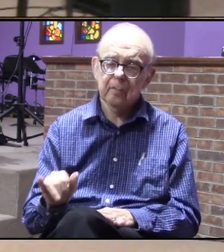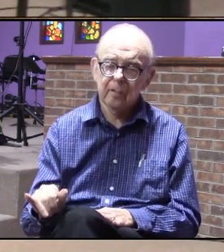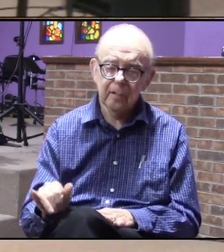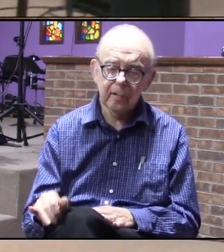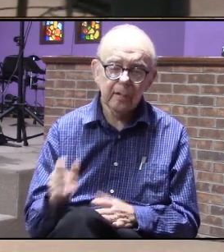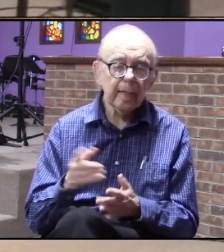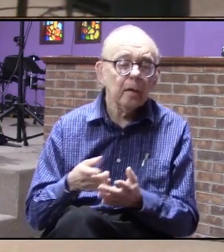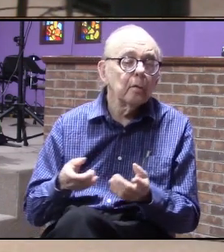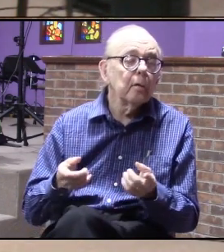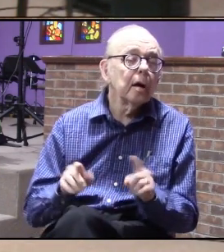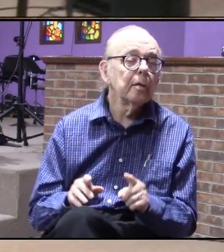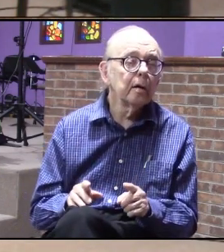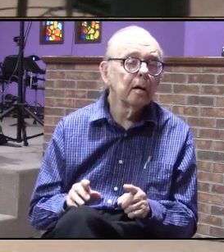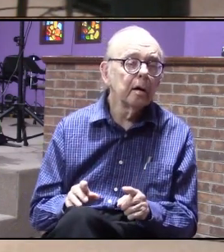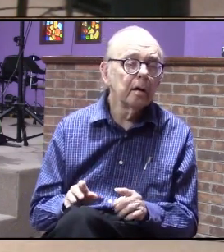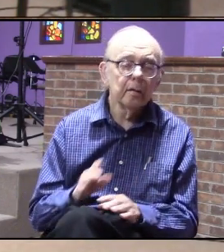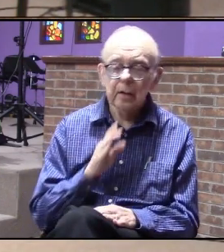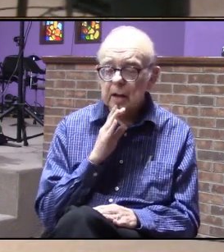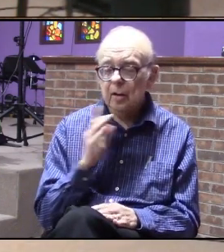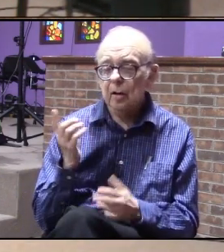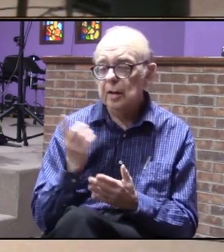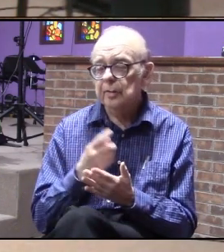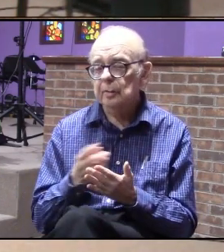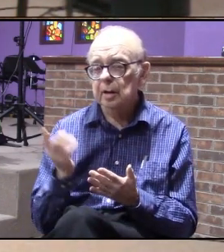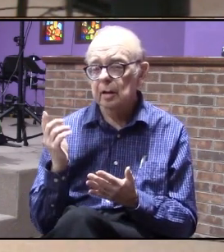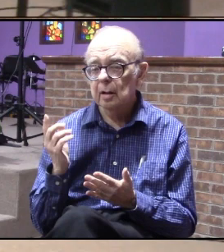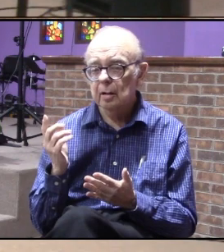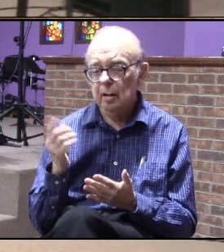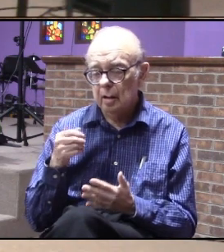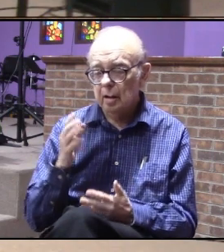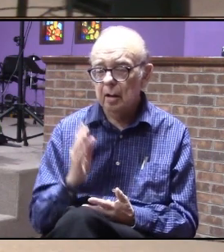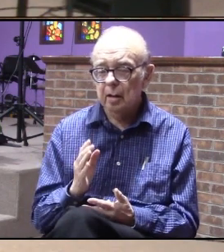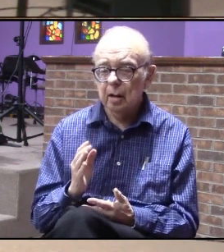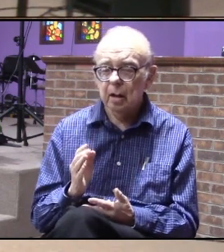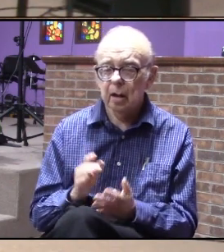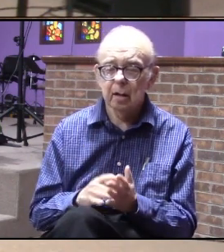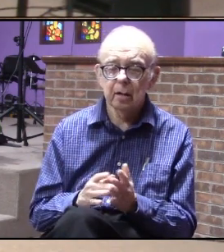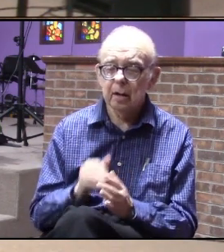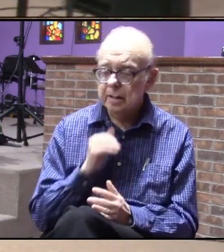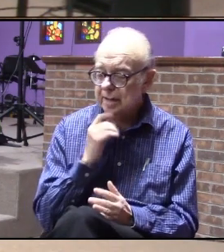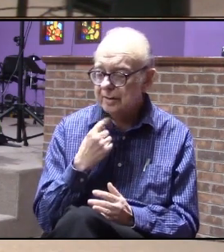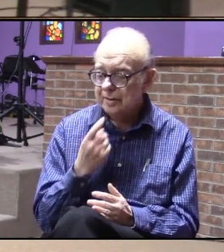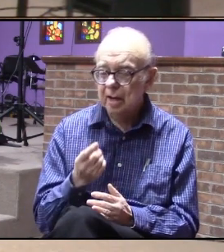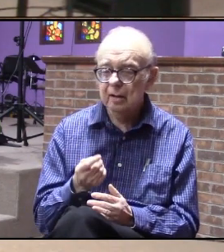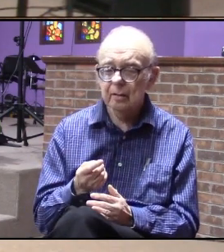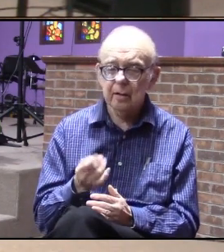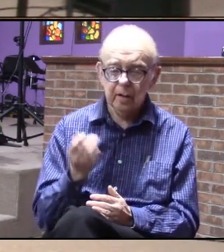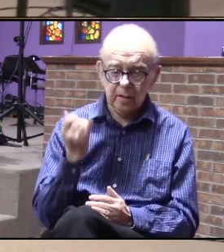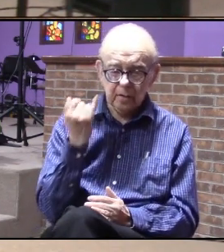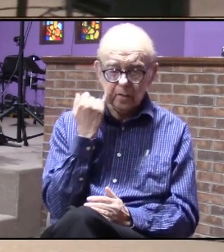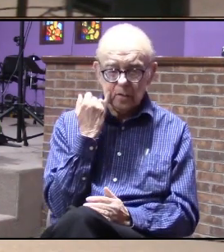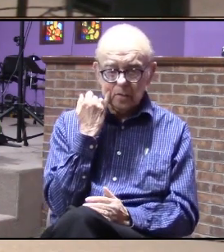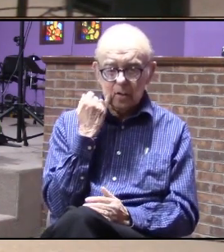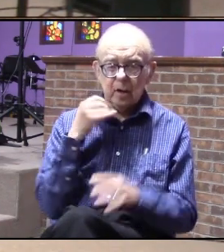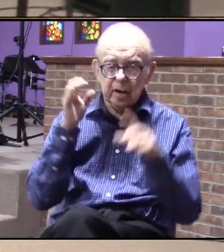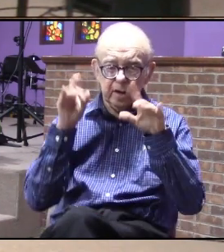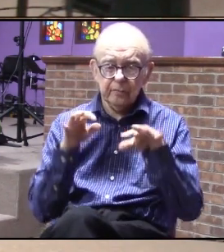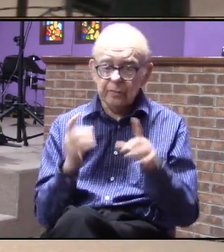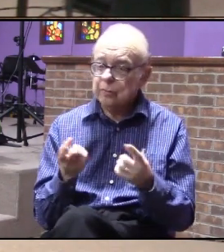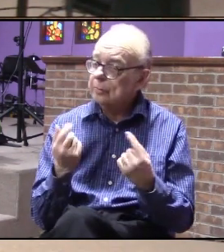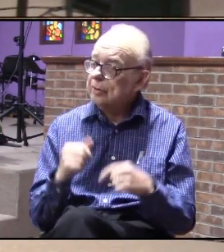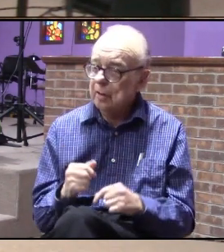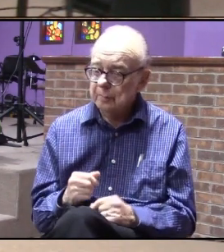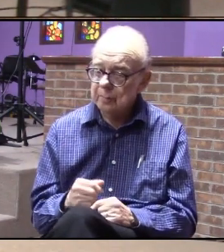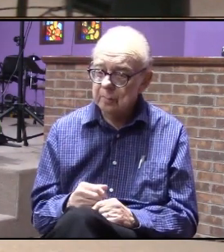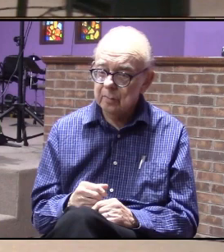what's going to happen, as we talked last week, Jesus didn't say if the storms come.